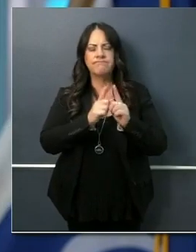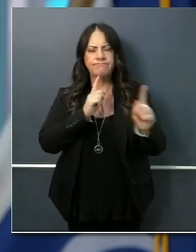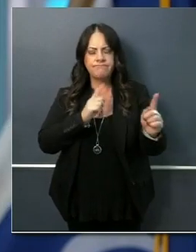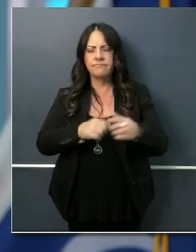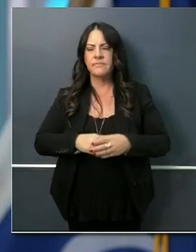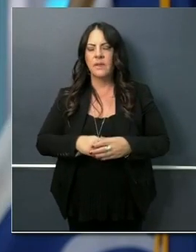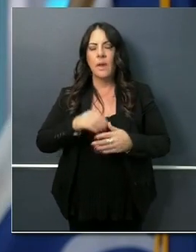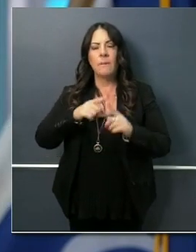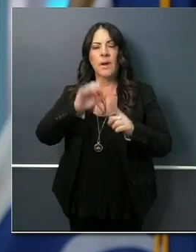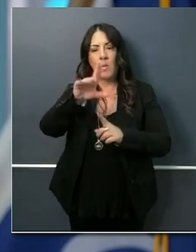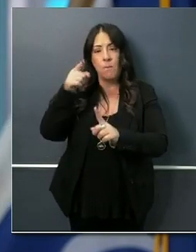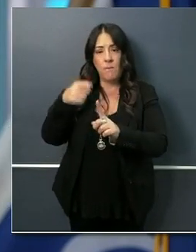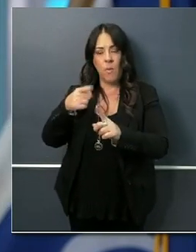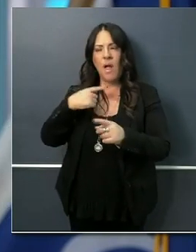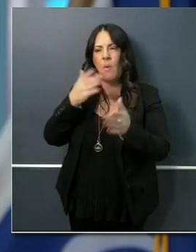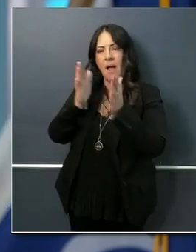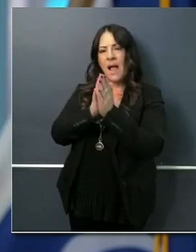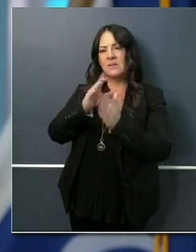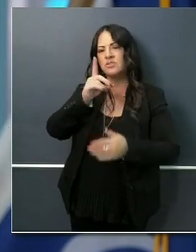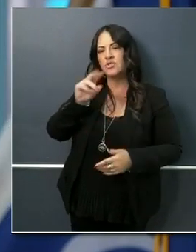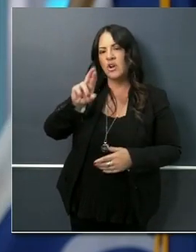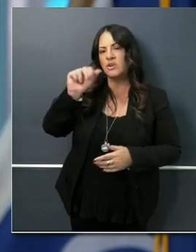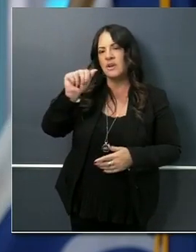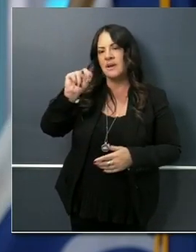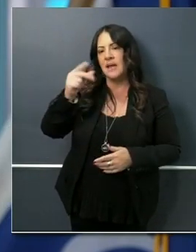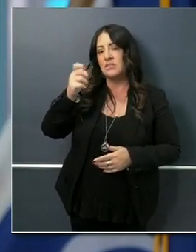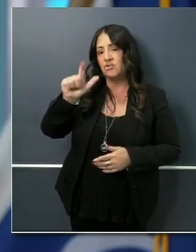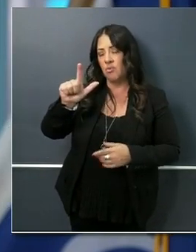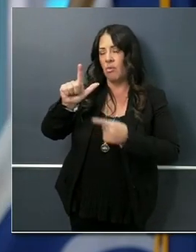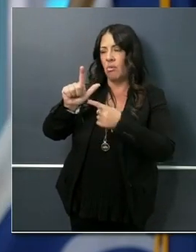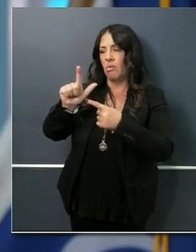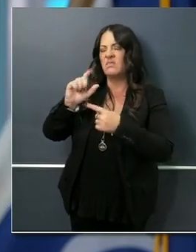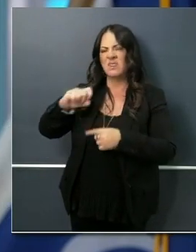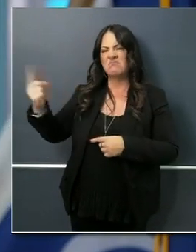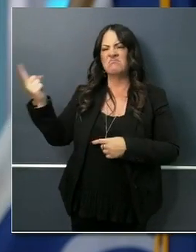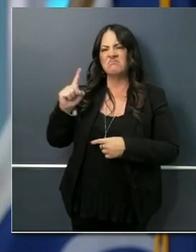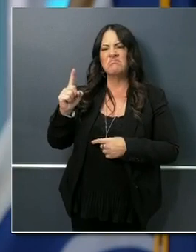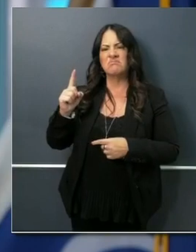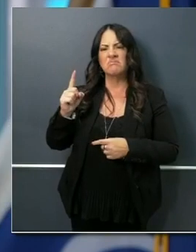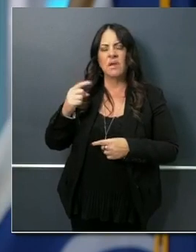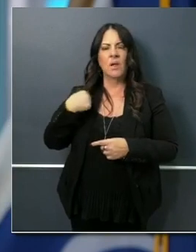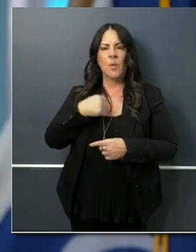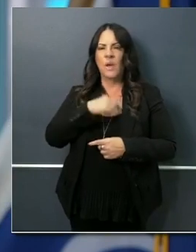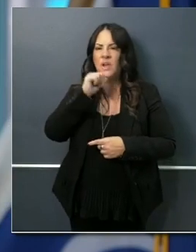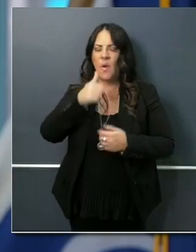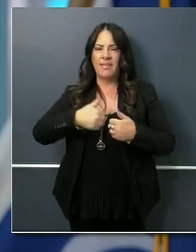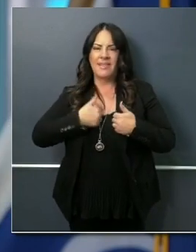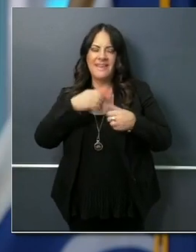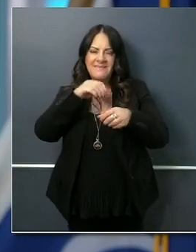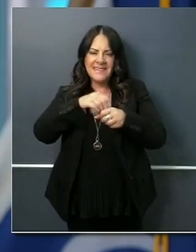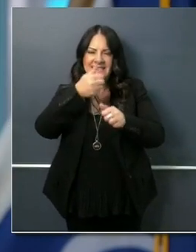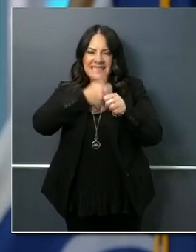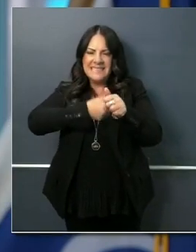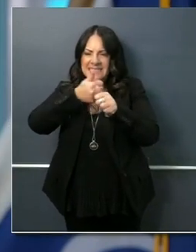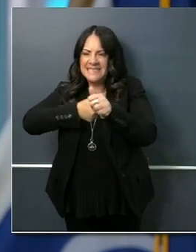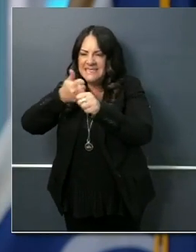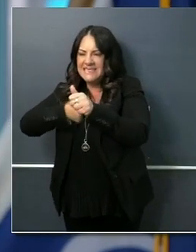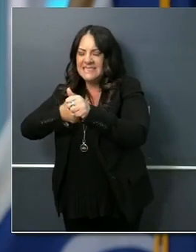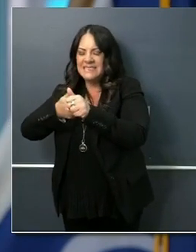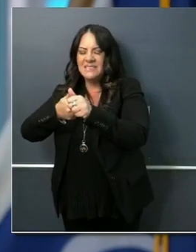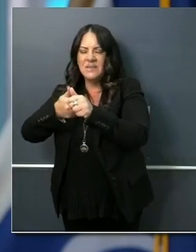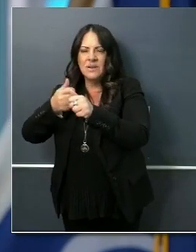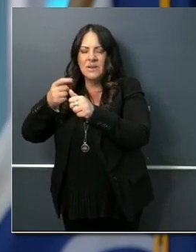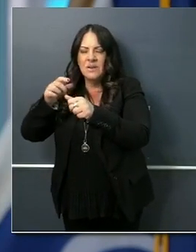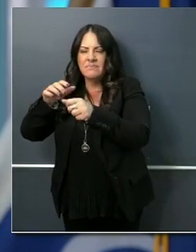and your question, let me ask Dr. Angel to come up, because you're right. We don't live in the aggregate, and the experience we have is very